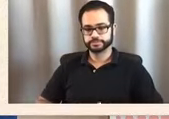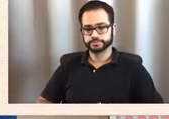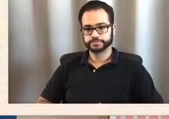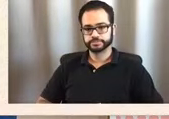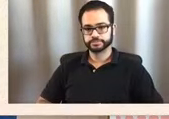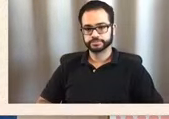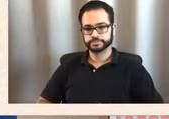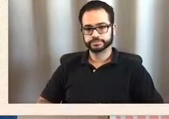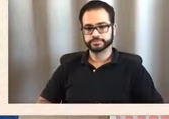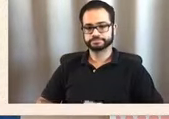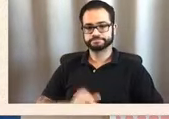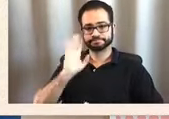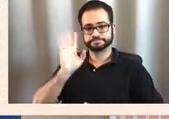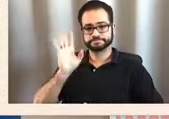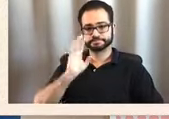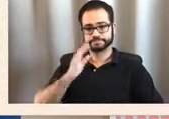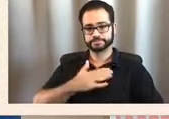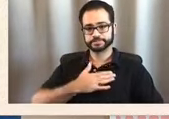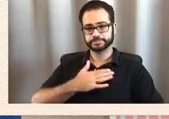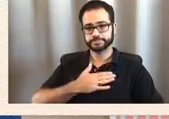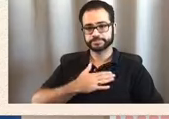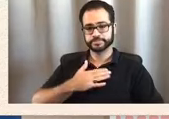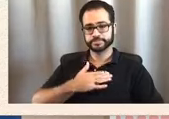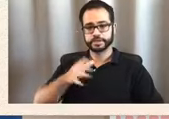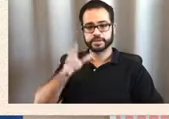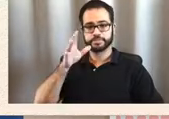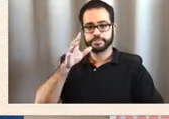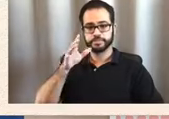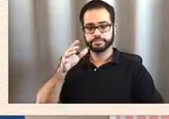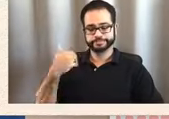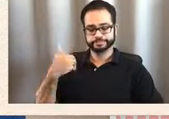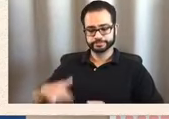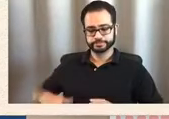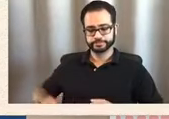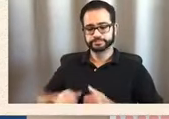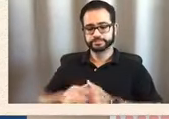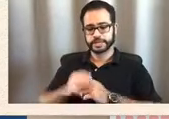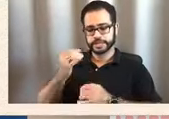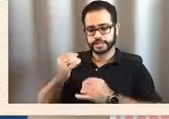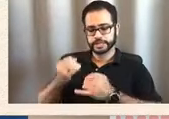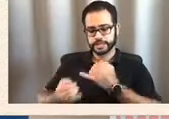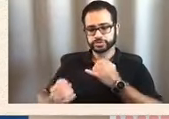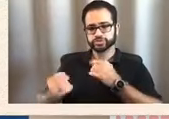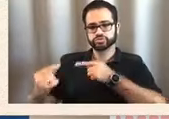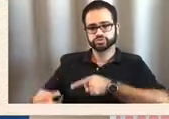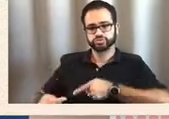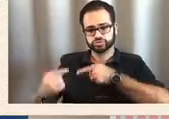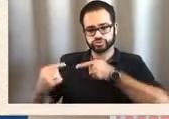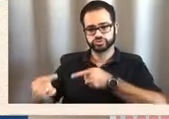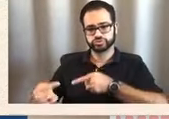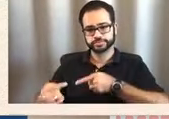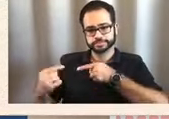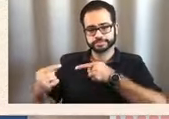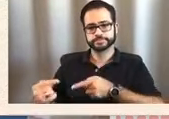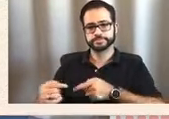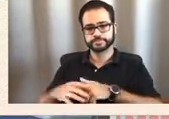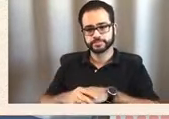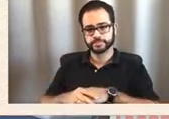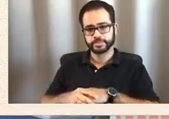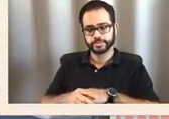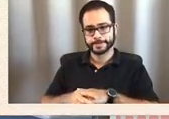to the panel this year. My life struggles and celebration is about my new